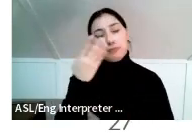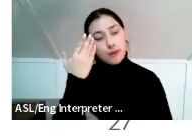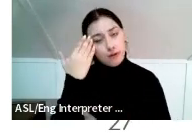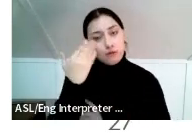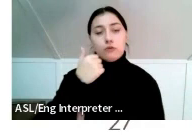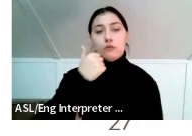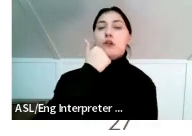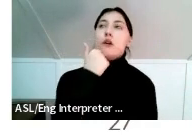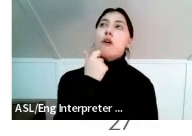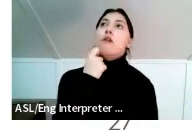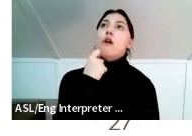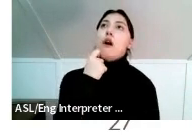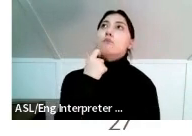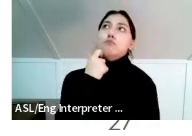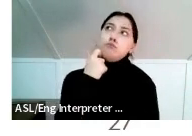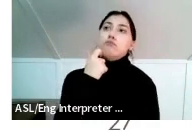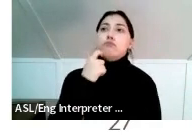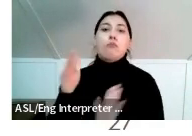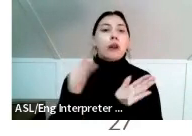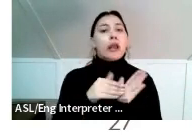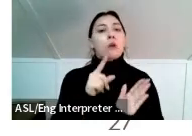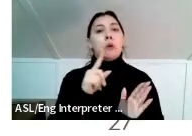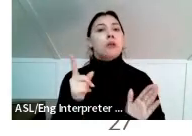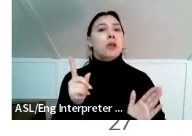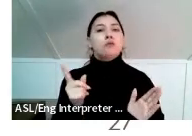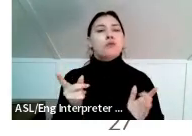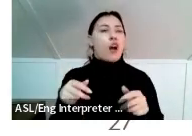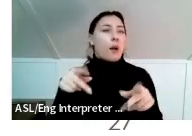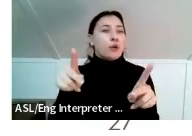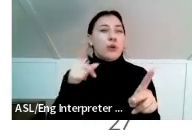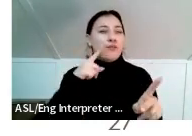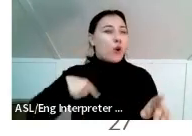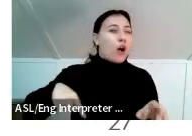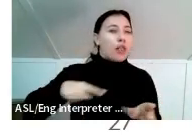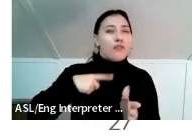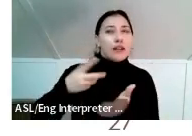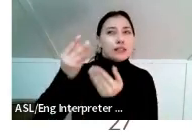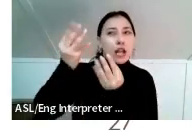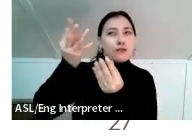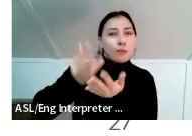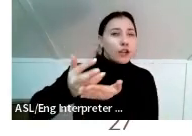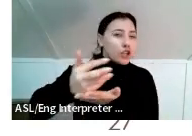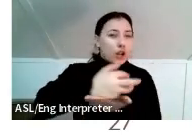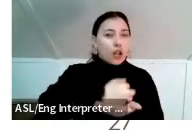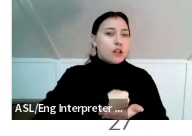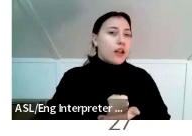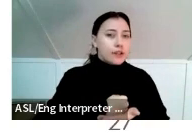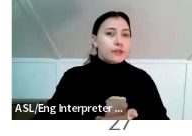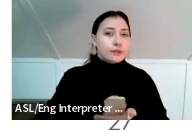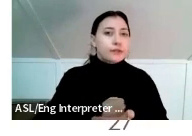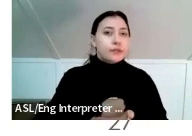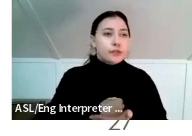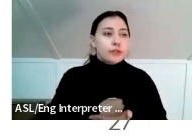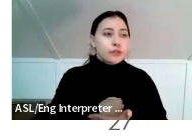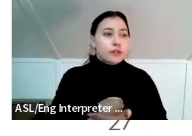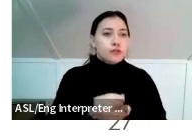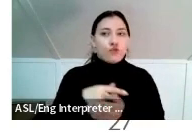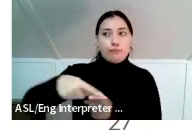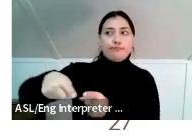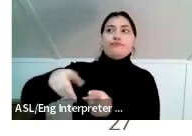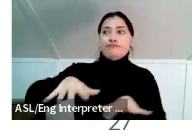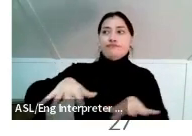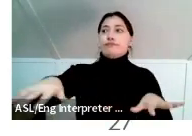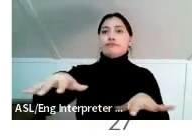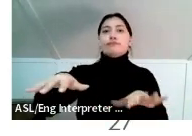And again, a chance for us to gather some information from the field. But